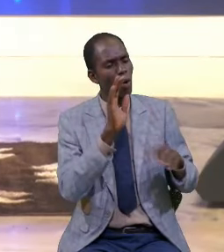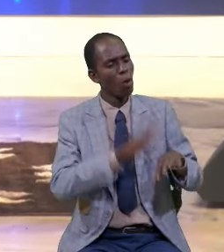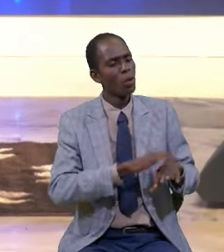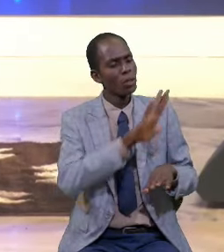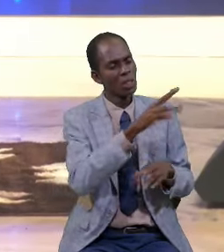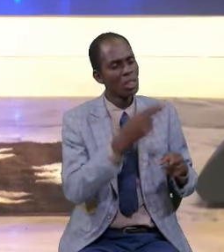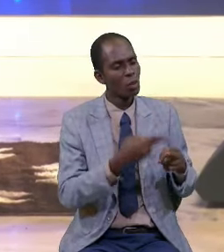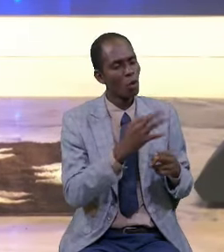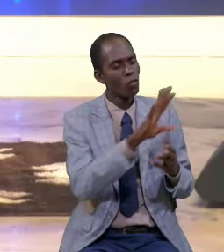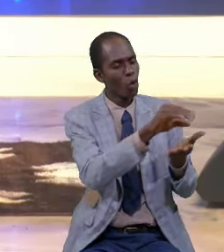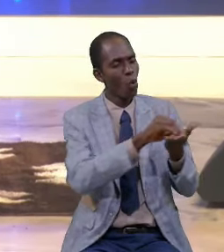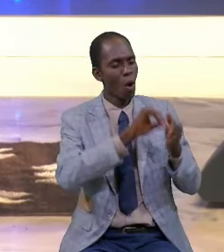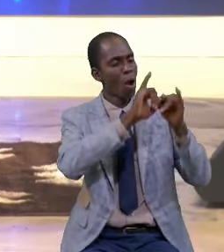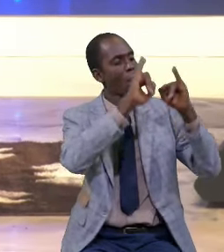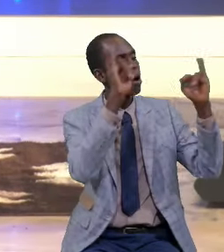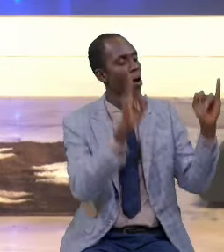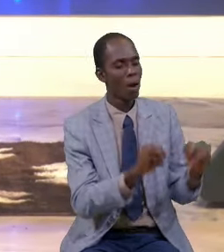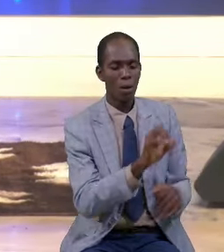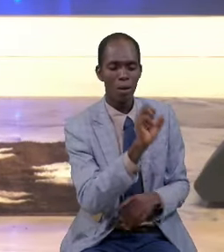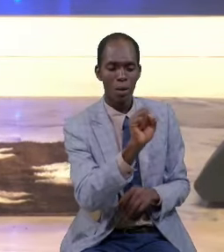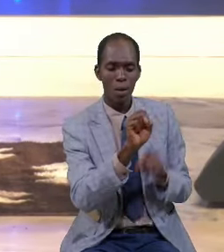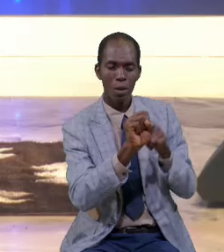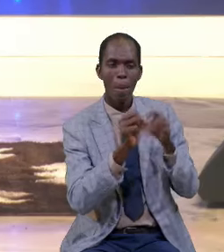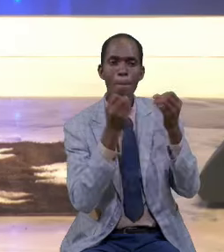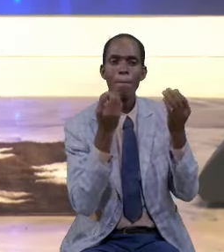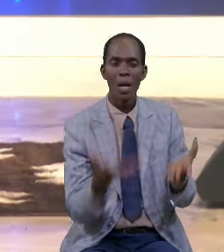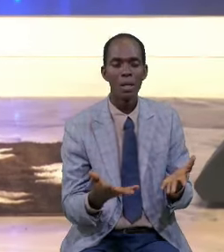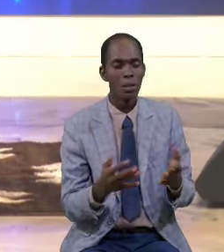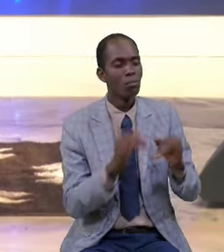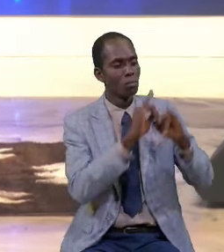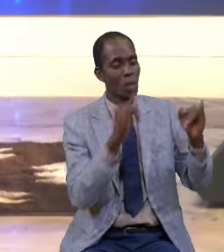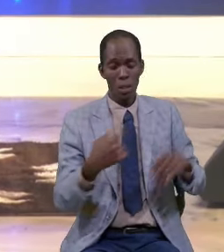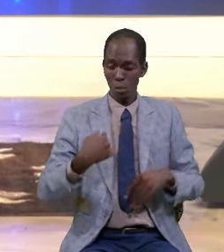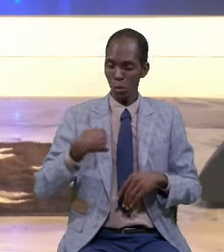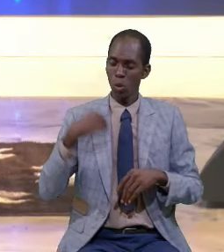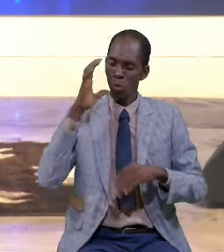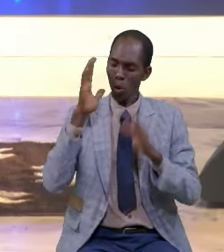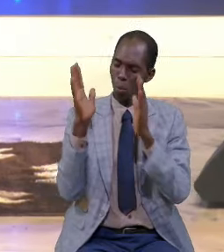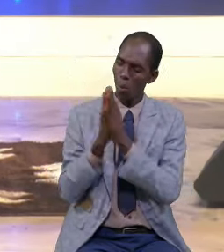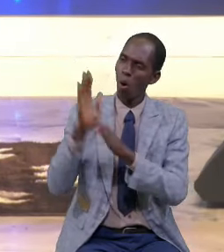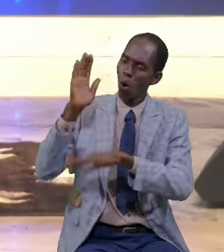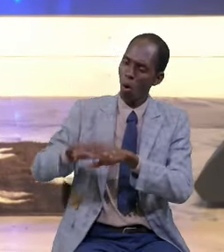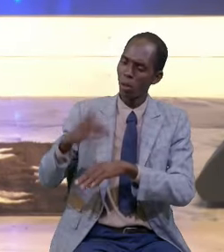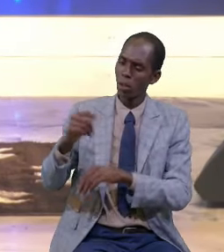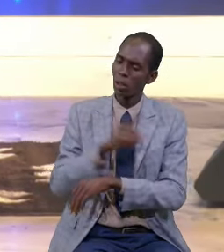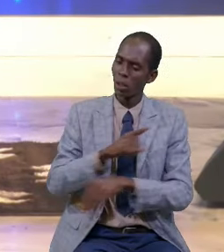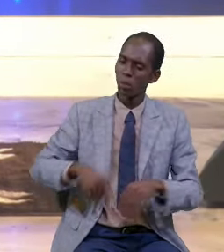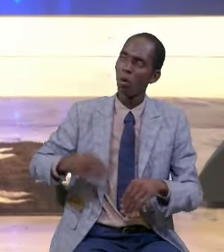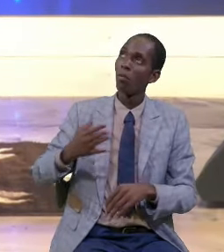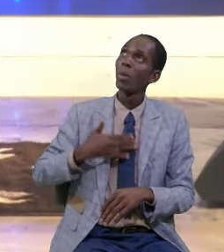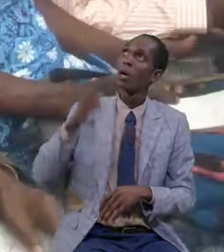gods, idols, and I will call on the name of the Lord, and the God that answereth by